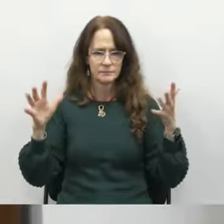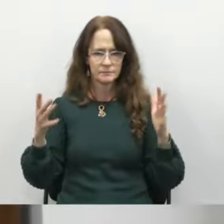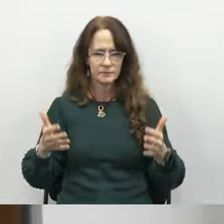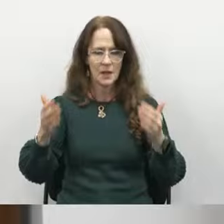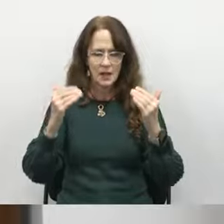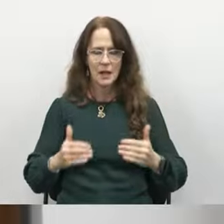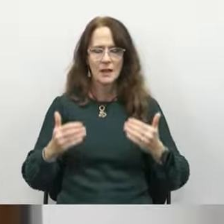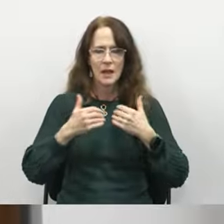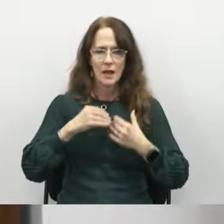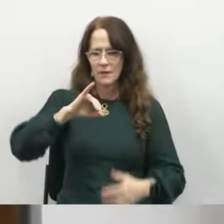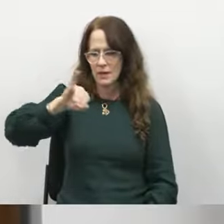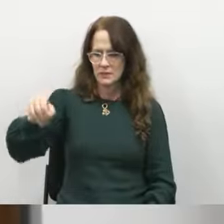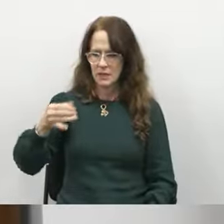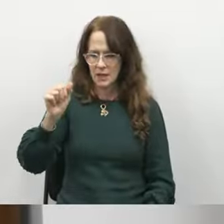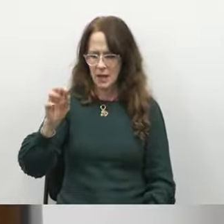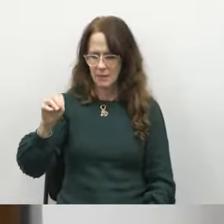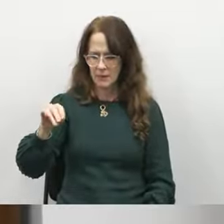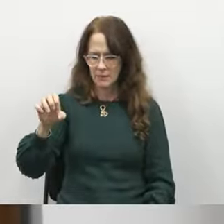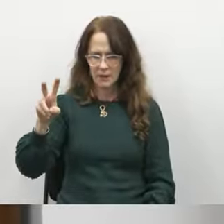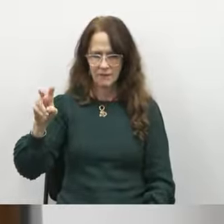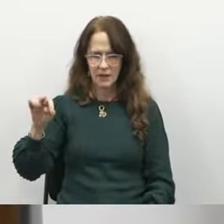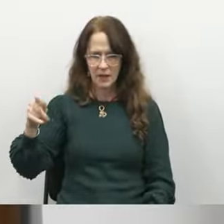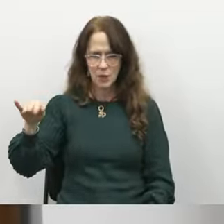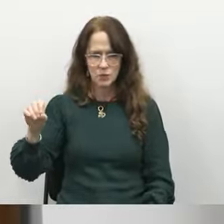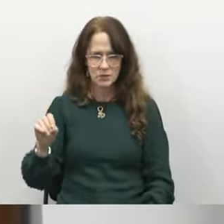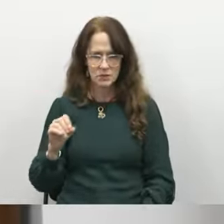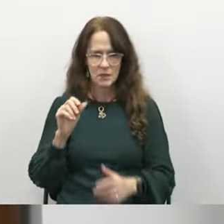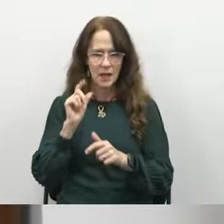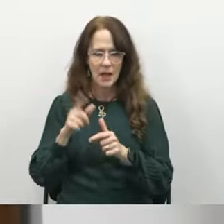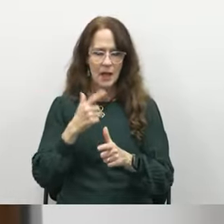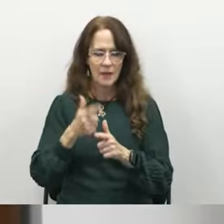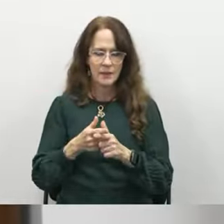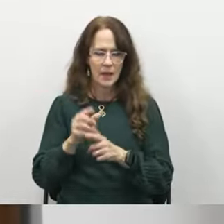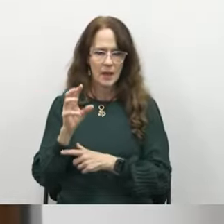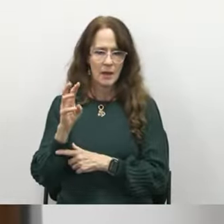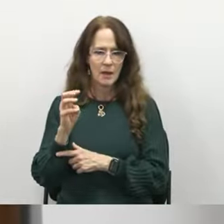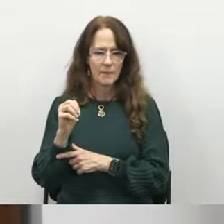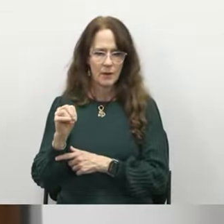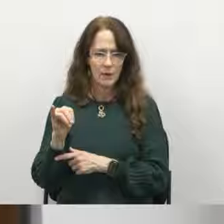we have Jamie Villanos, followed by Maria Rosario Deseo.